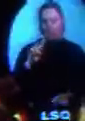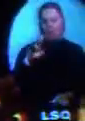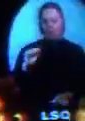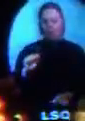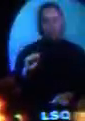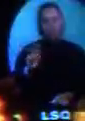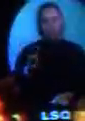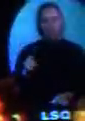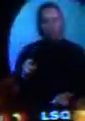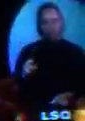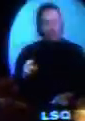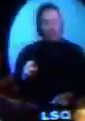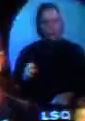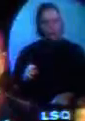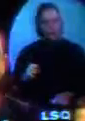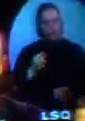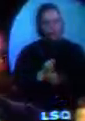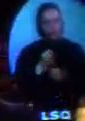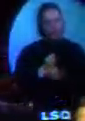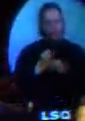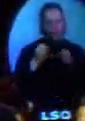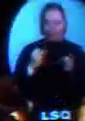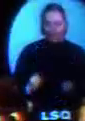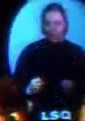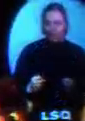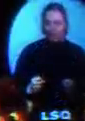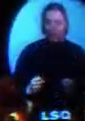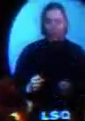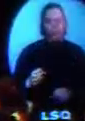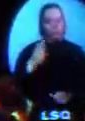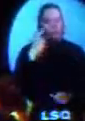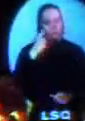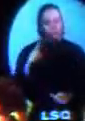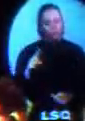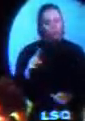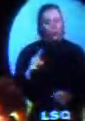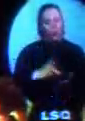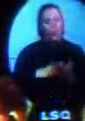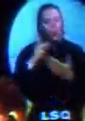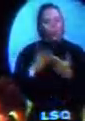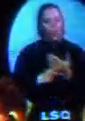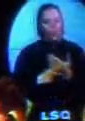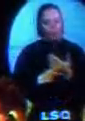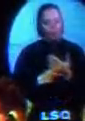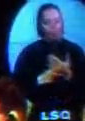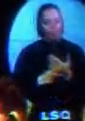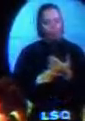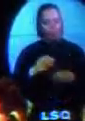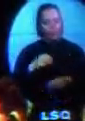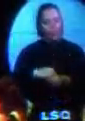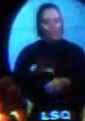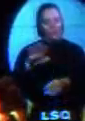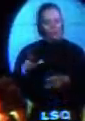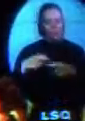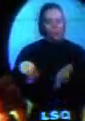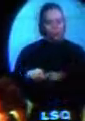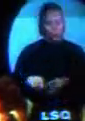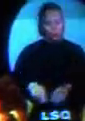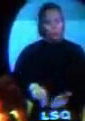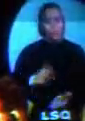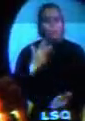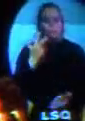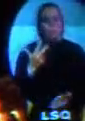who is championing the Cultural Capitals Program for his home riding. You know, only 3 cities out of 11 that